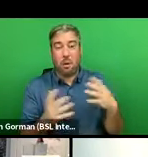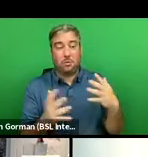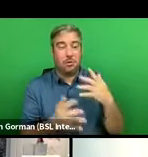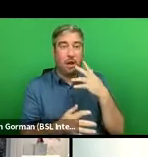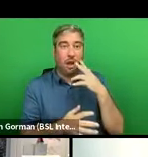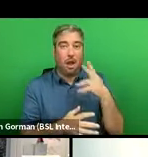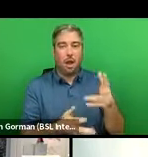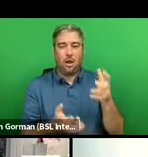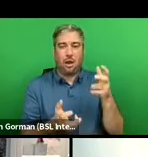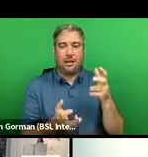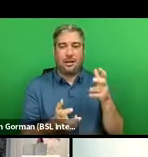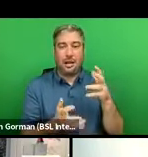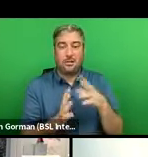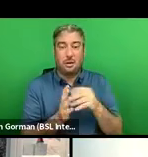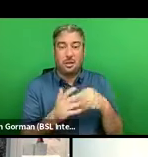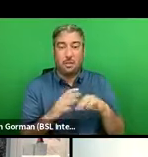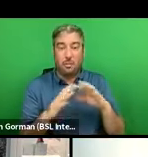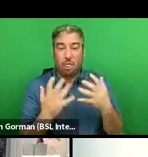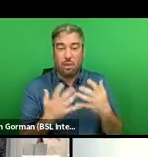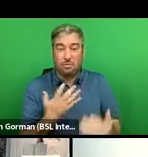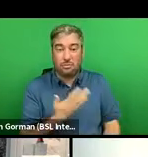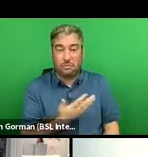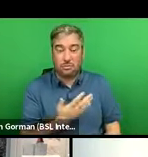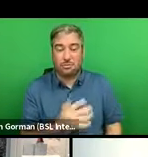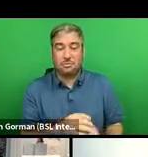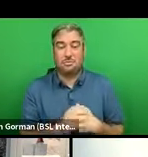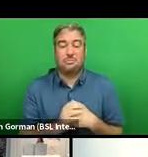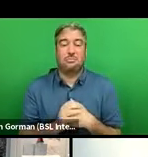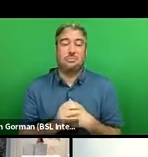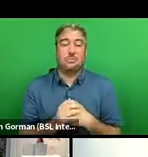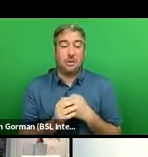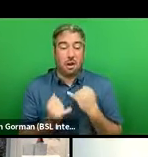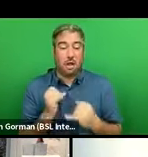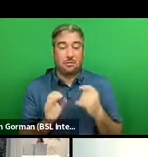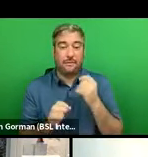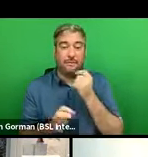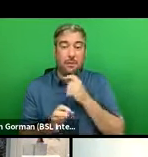a hub of tech, young people that earn,